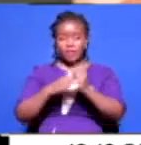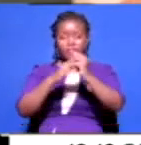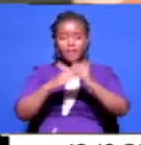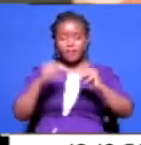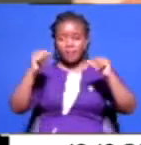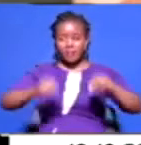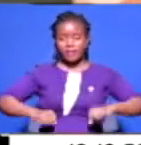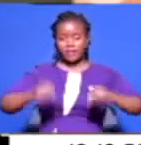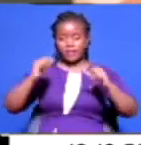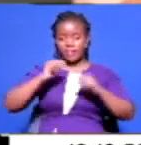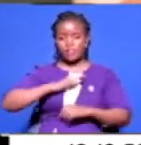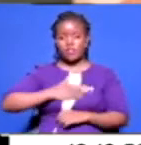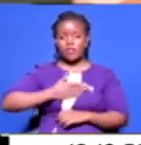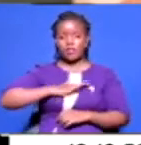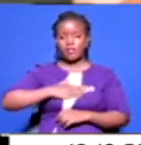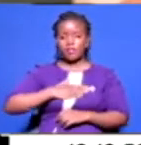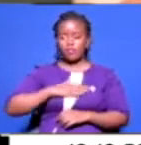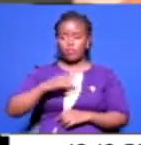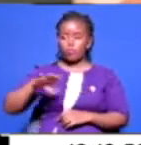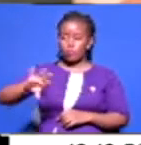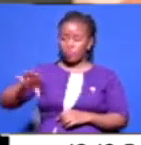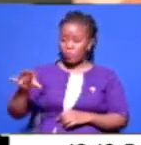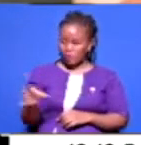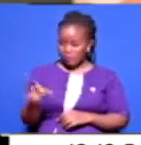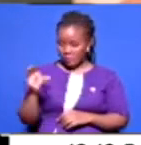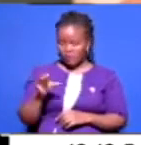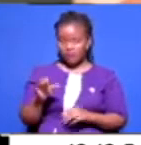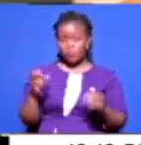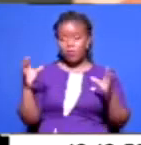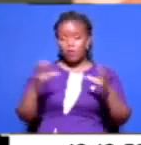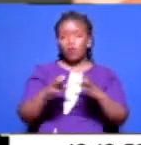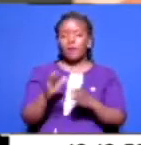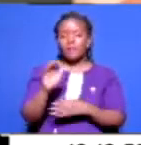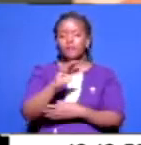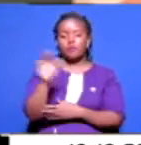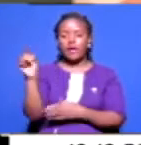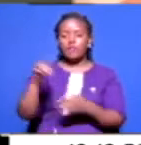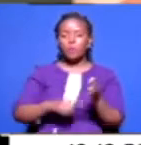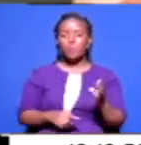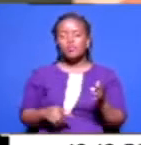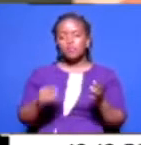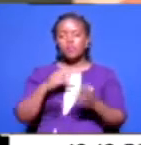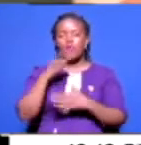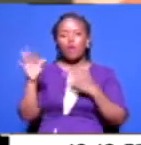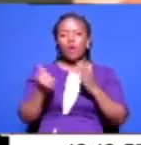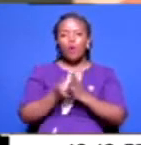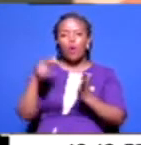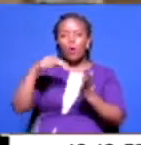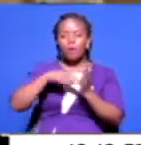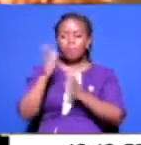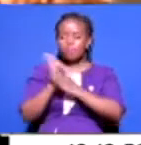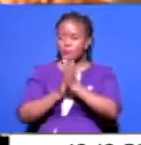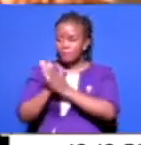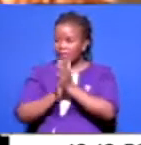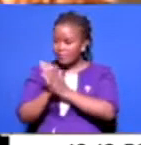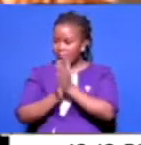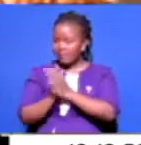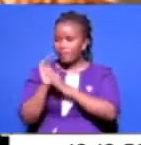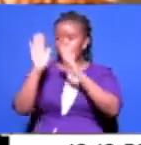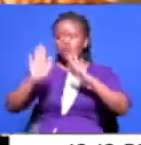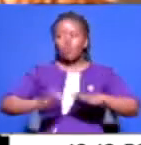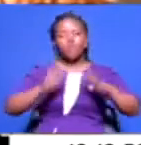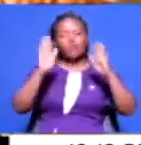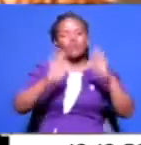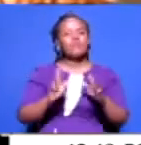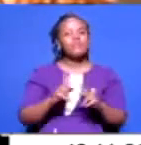Samburu, askofu David Lebarleiya, limewasihi wawaniaji wa vyeo vya kisiasa kuendesha siasa zao kwa amani bila